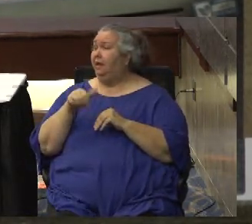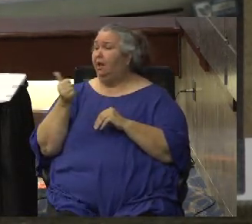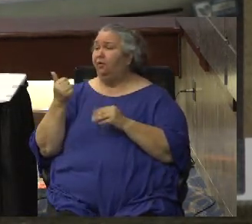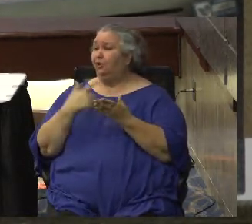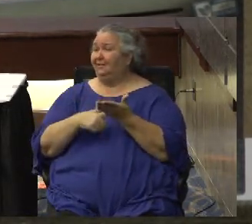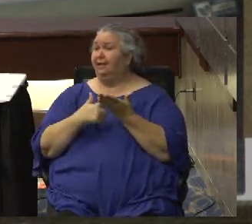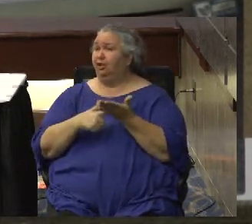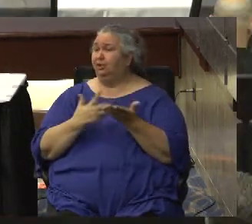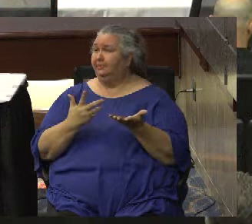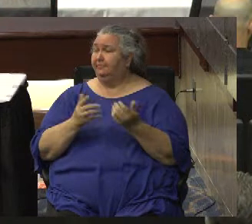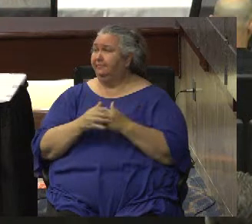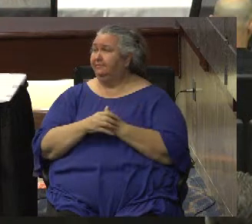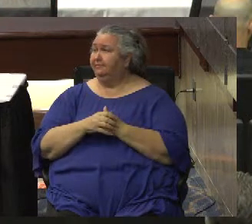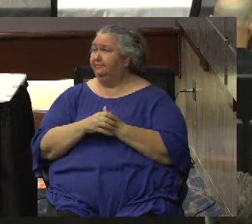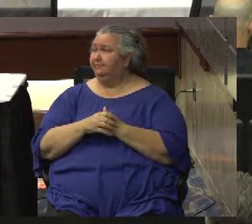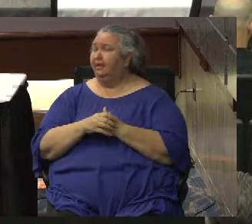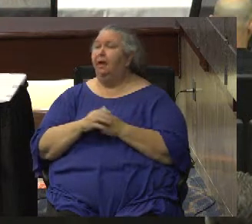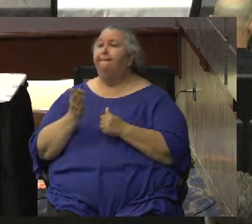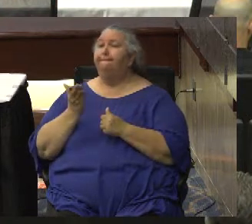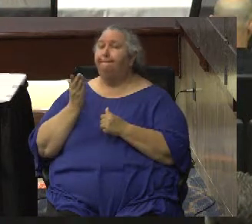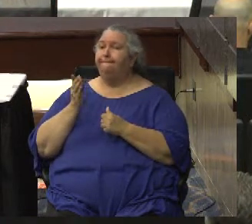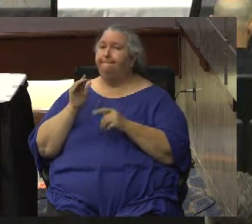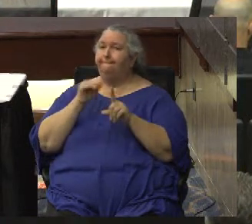discussion? Please poll the council.